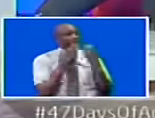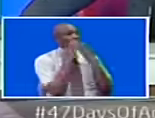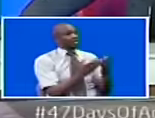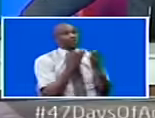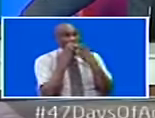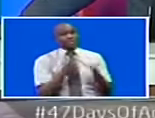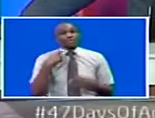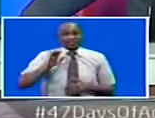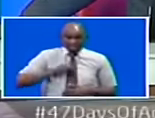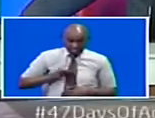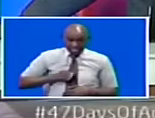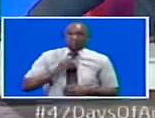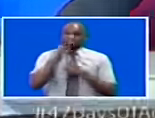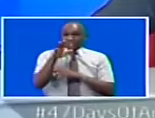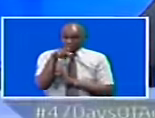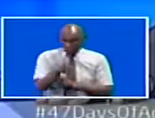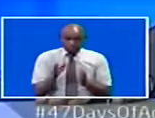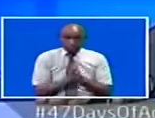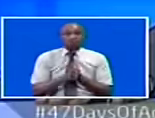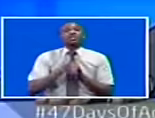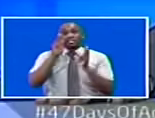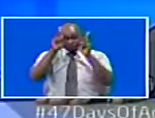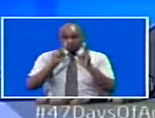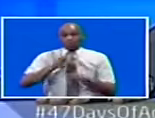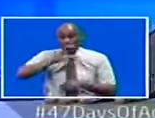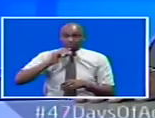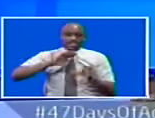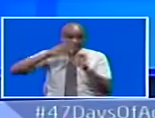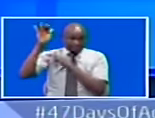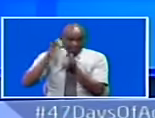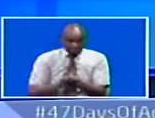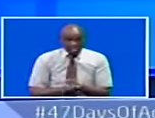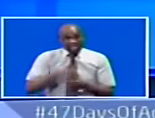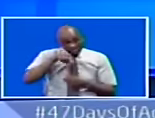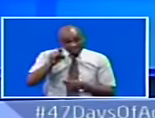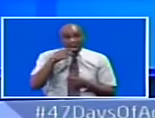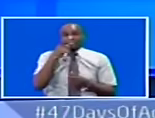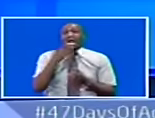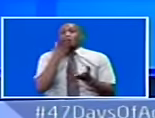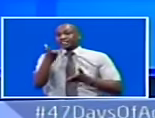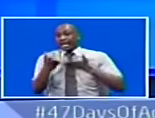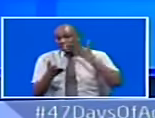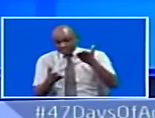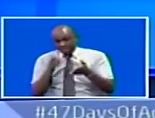Speaker, an Adul, Speaker of the Kisumu County Assembly, just responding to some of the queries raised